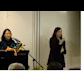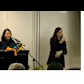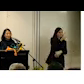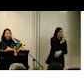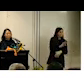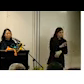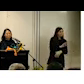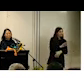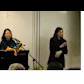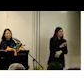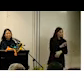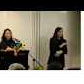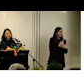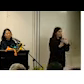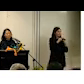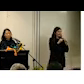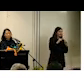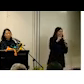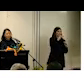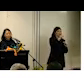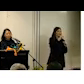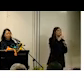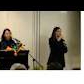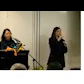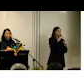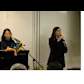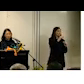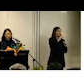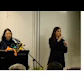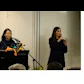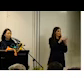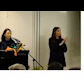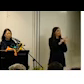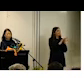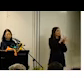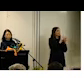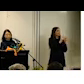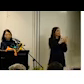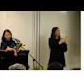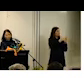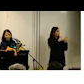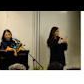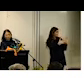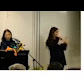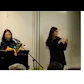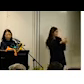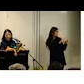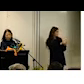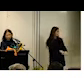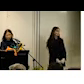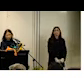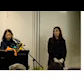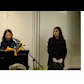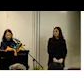the remaining 50% of the mutation cause increase inhibition, so hyper inhibition.